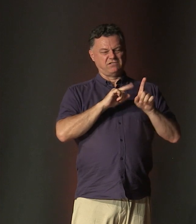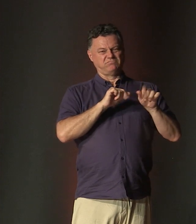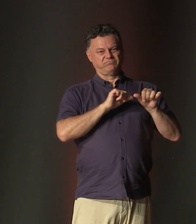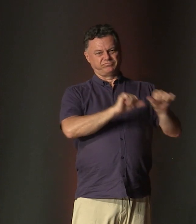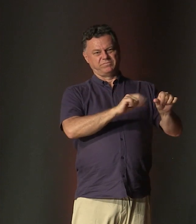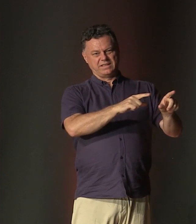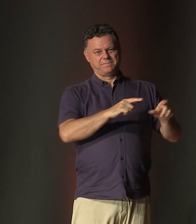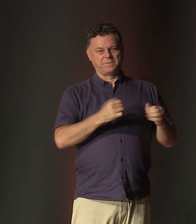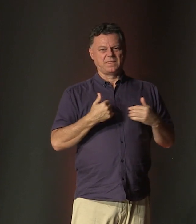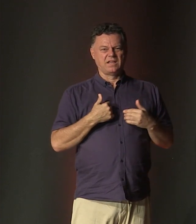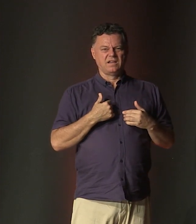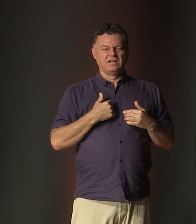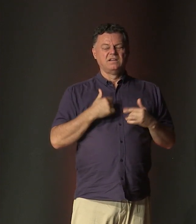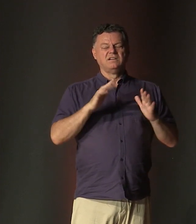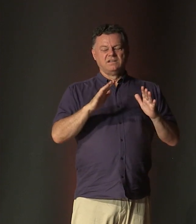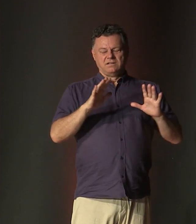sunburnt. It's time to go home.